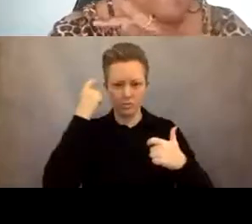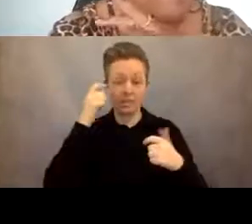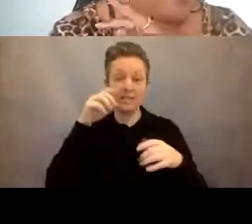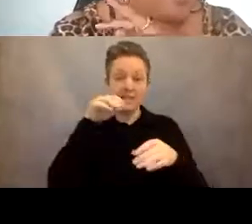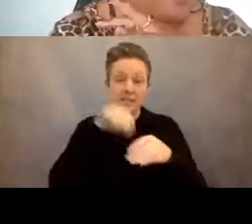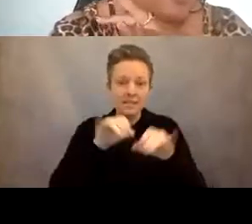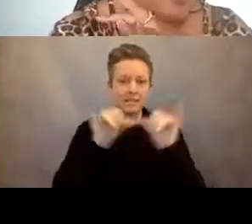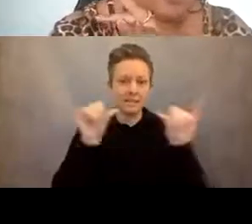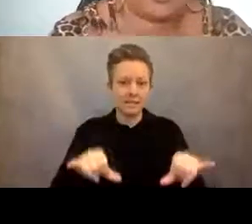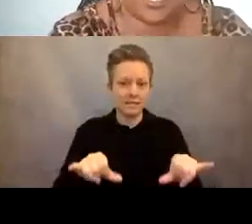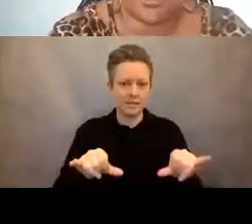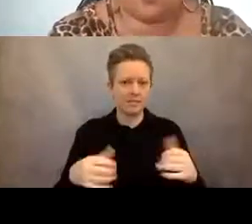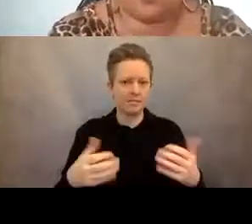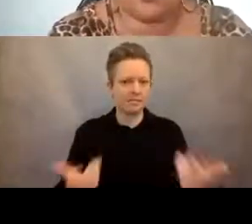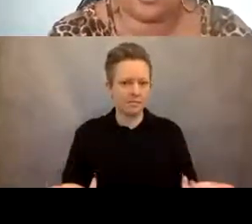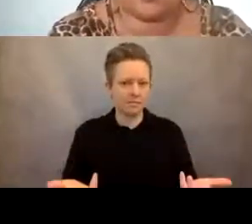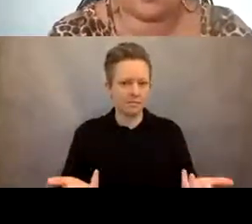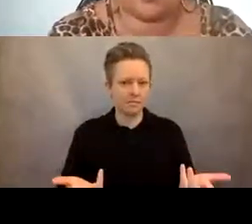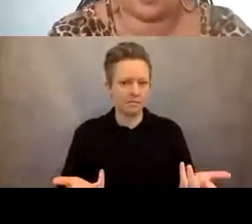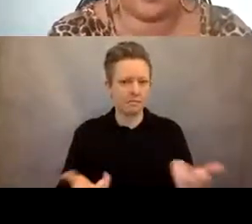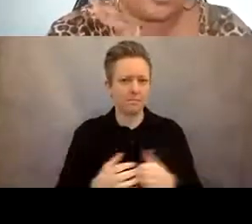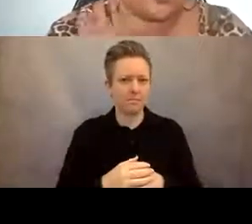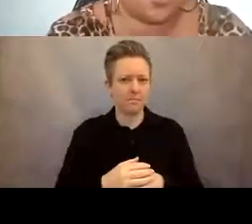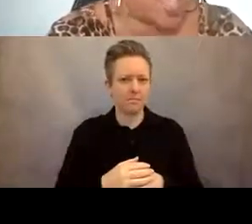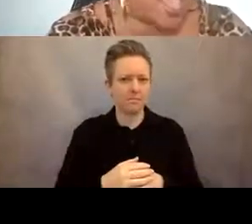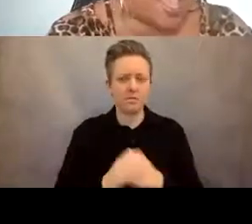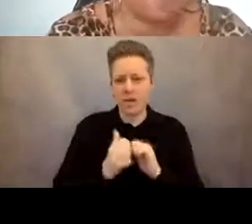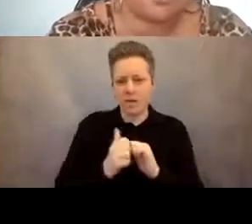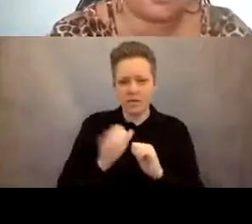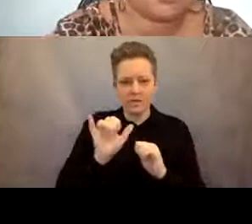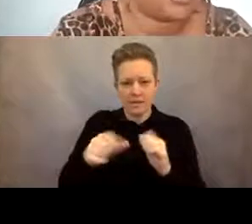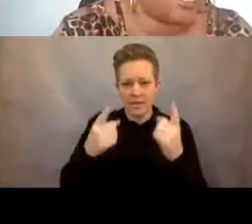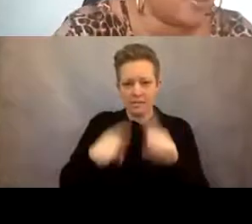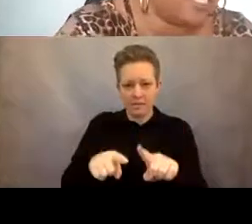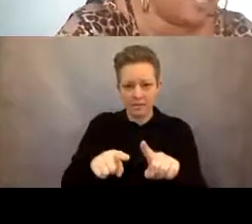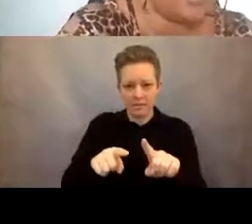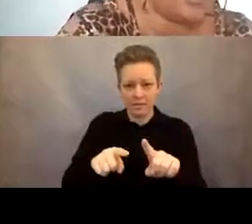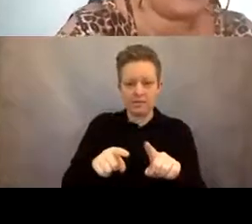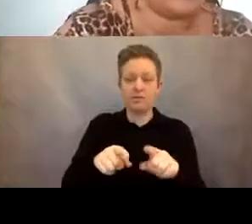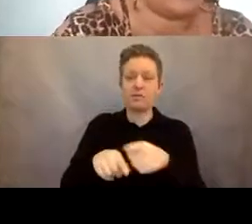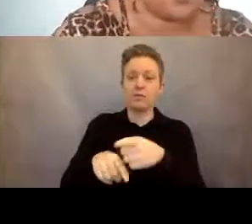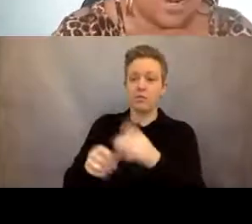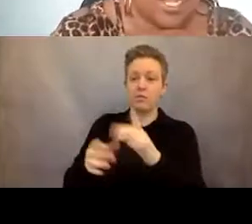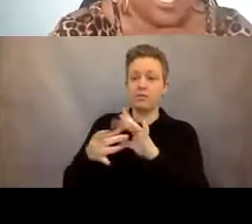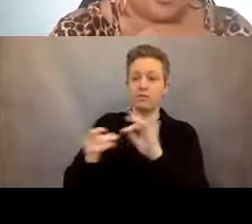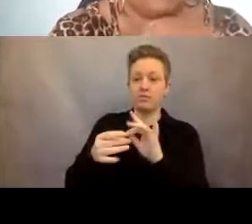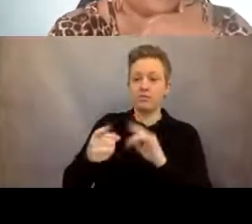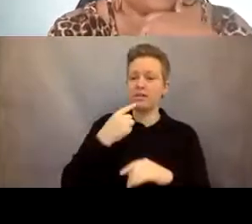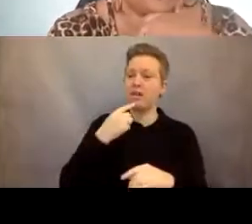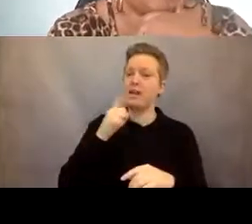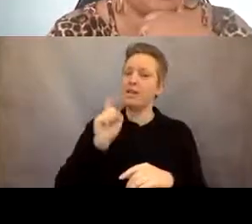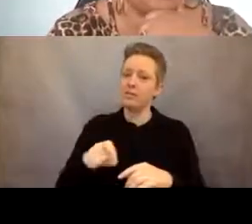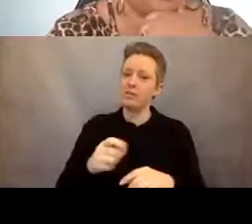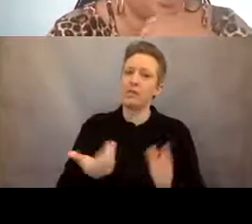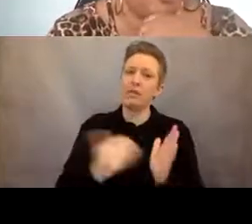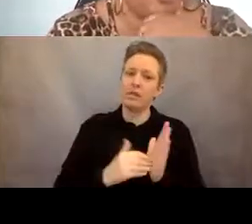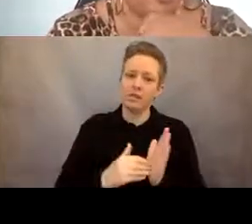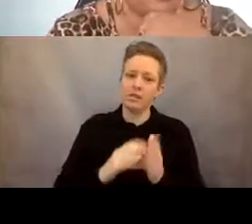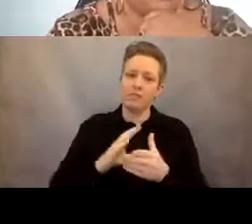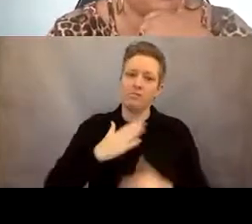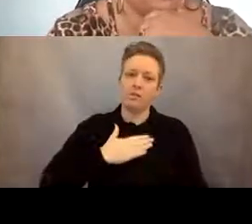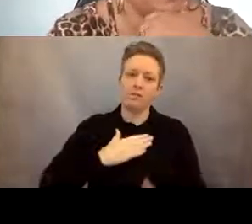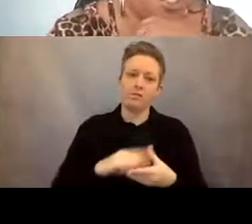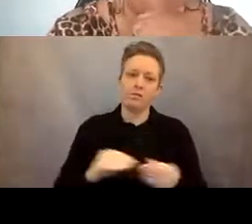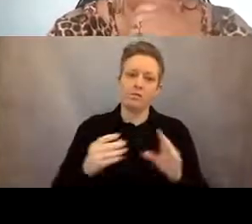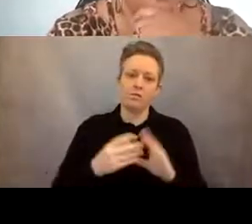And again, put it in the chat or take yourself. Yeah, so having to continuously retell their story, that can absolutely